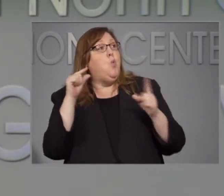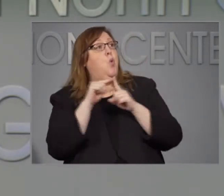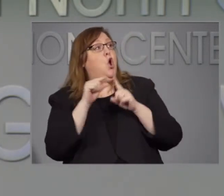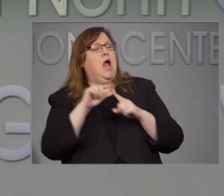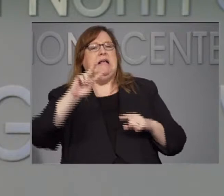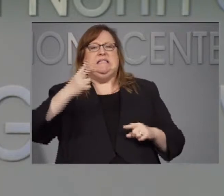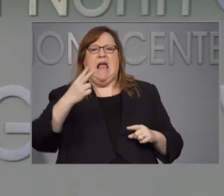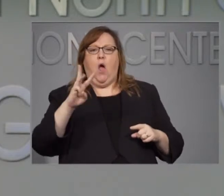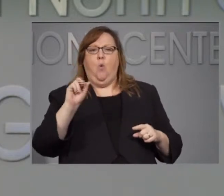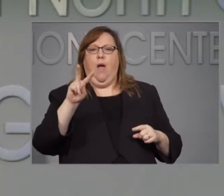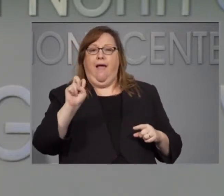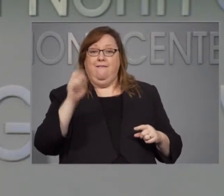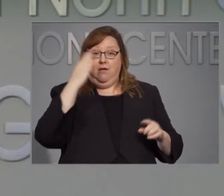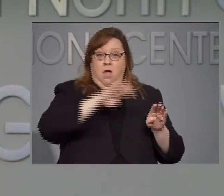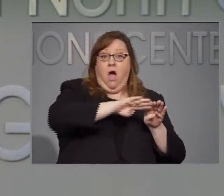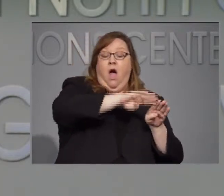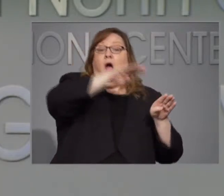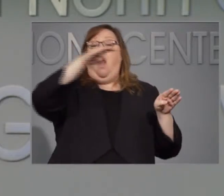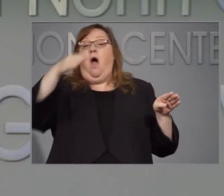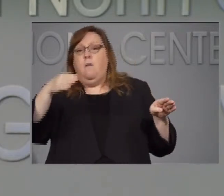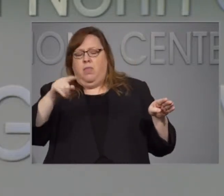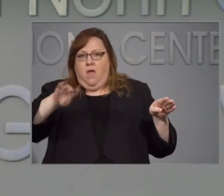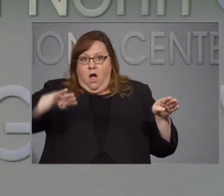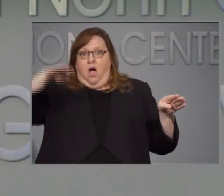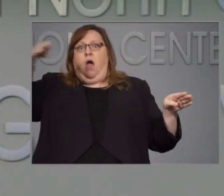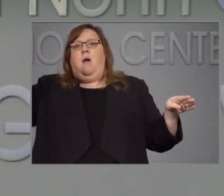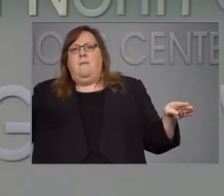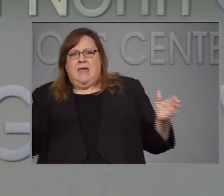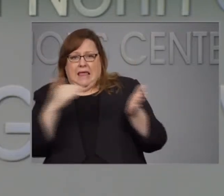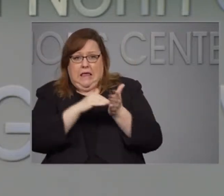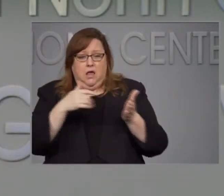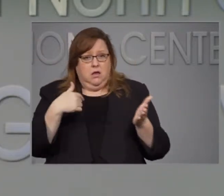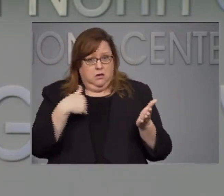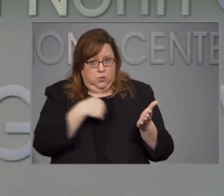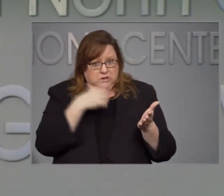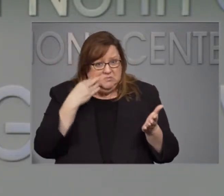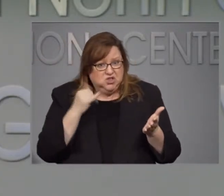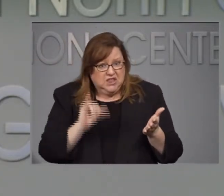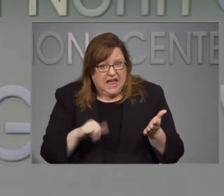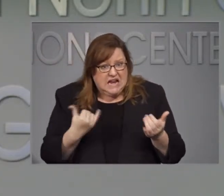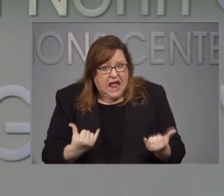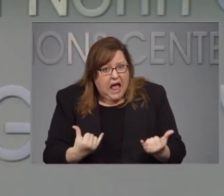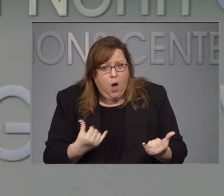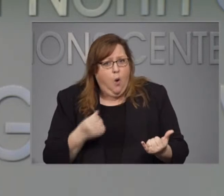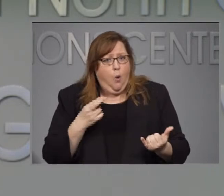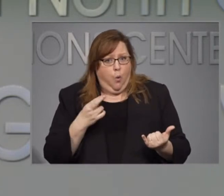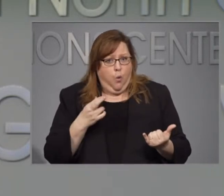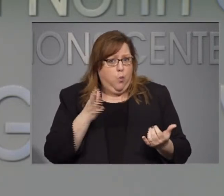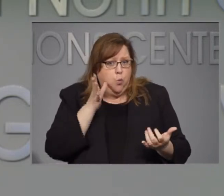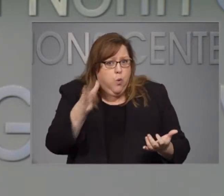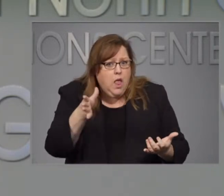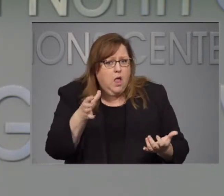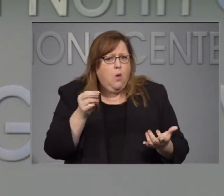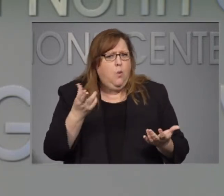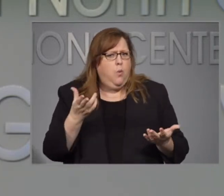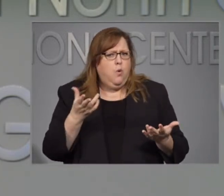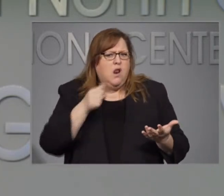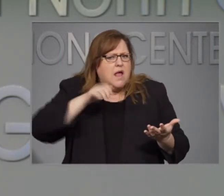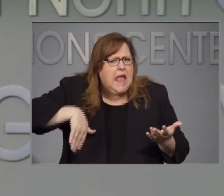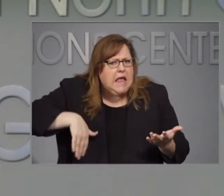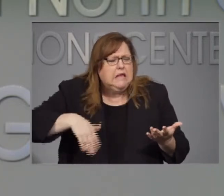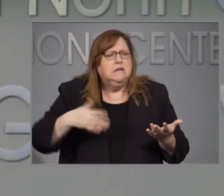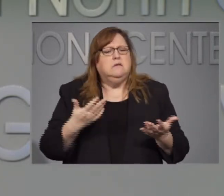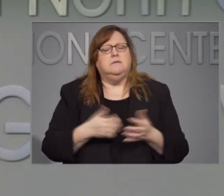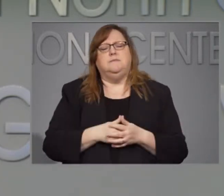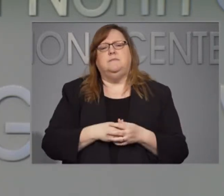wave escalated? And those are my main questions right now. I see on your dashboard the